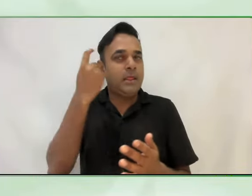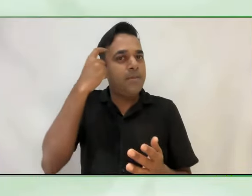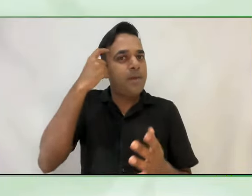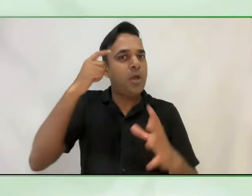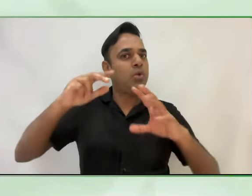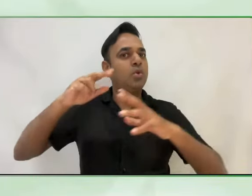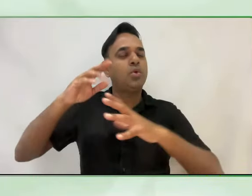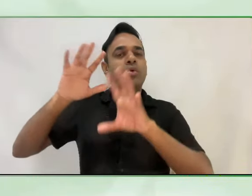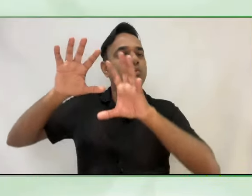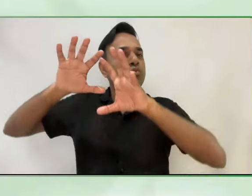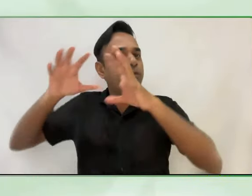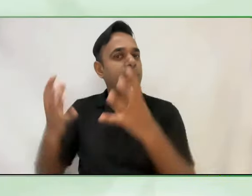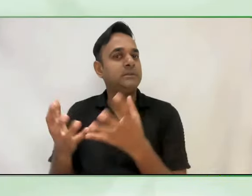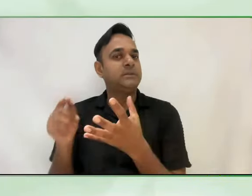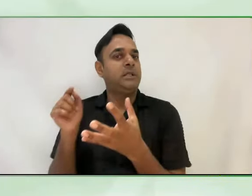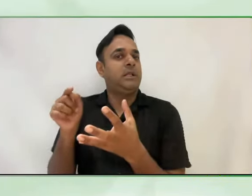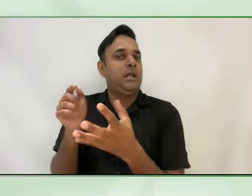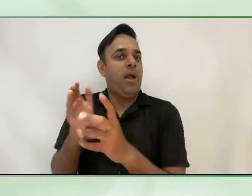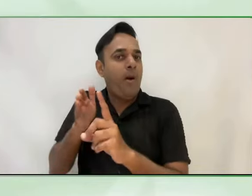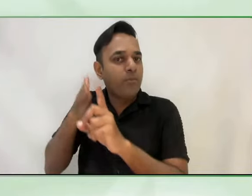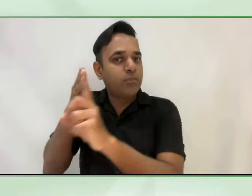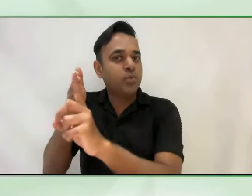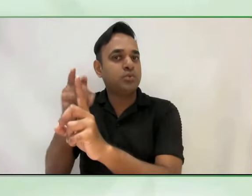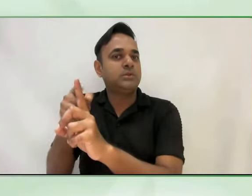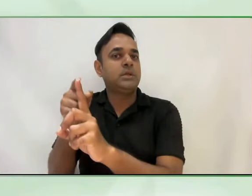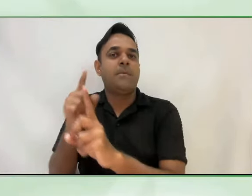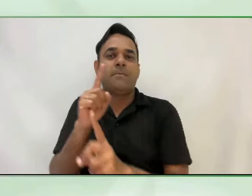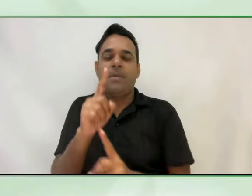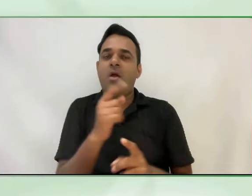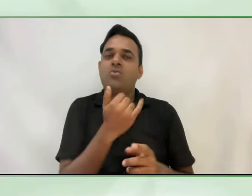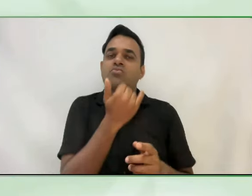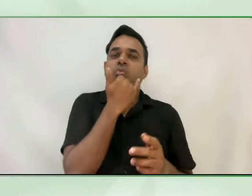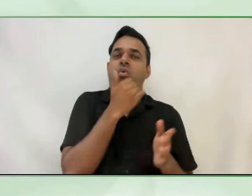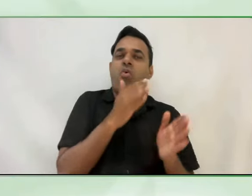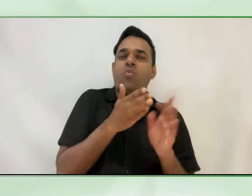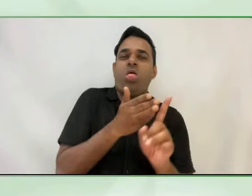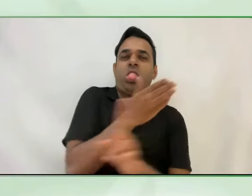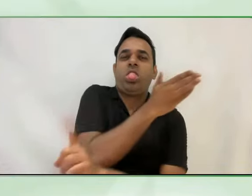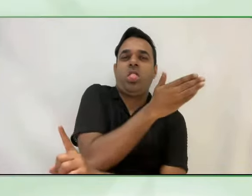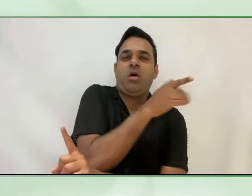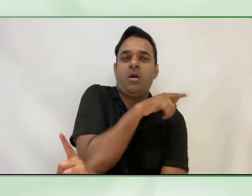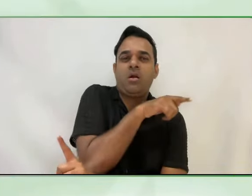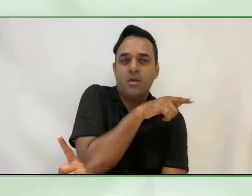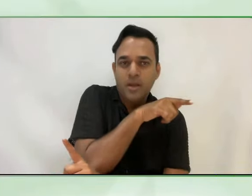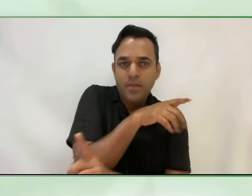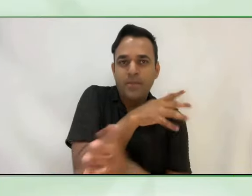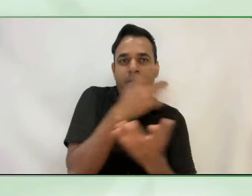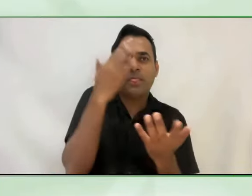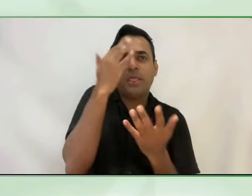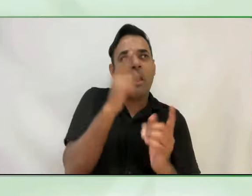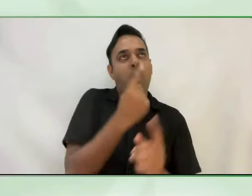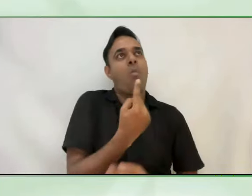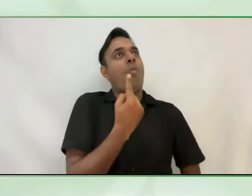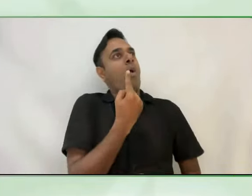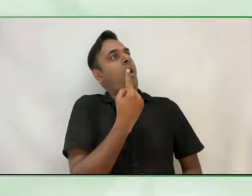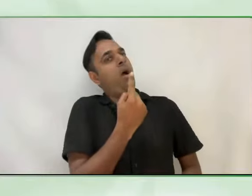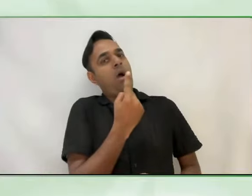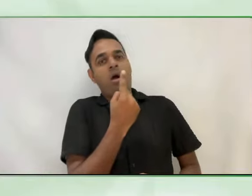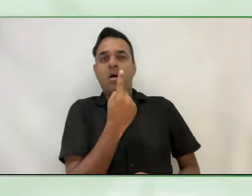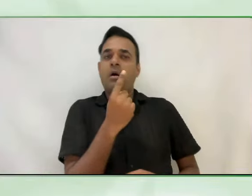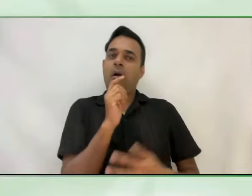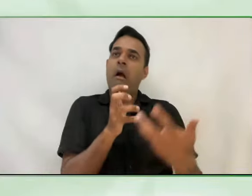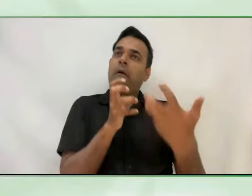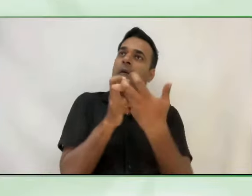you tell him? How would you pitch to them? So, I mean, I think the thing I would say is we're a UK-based